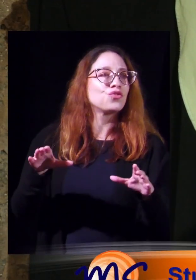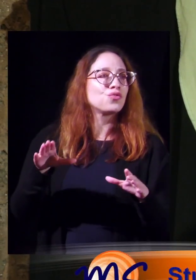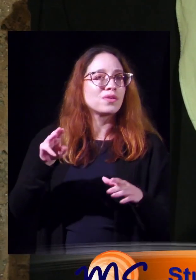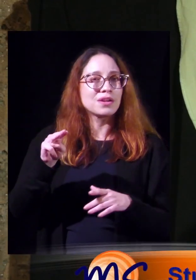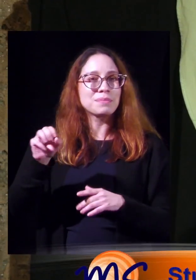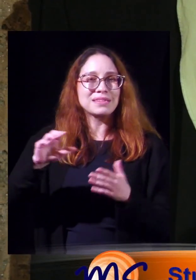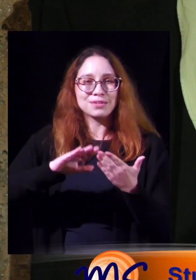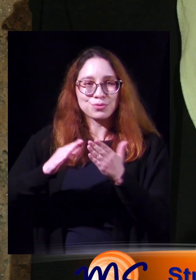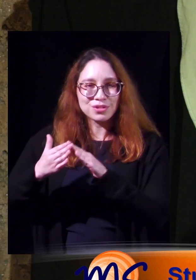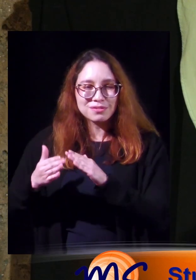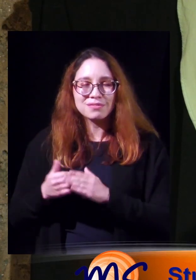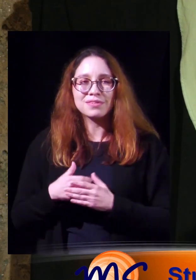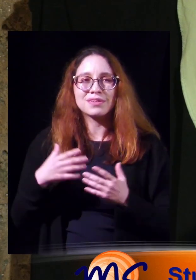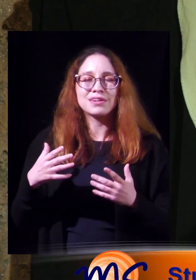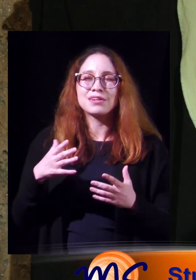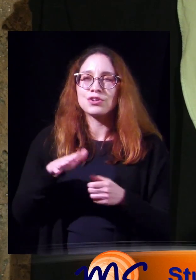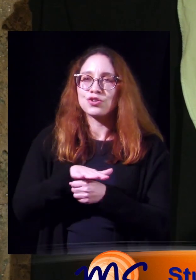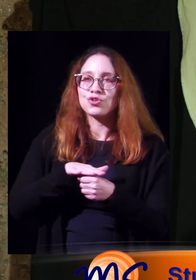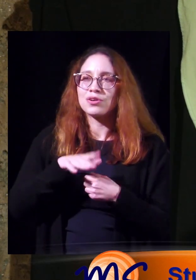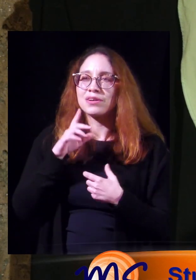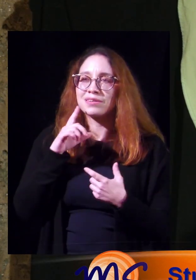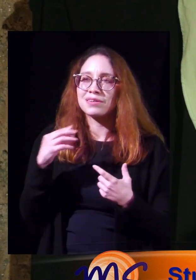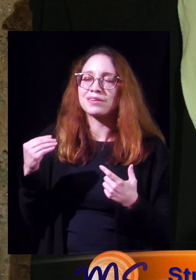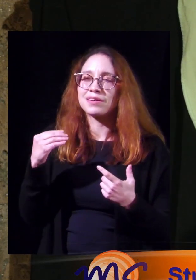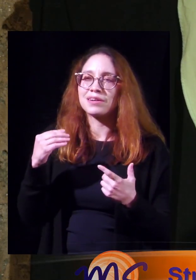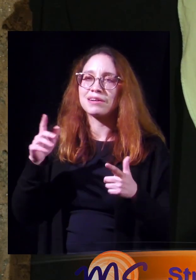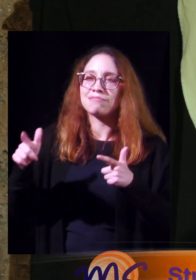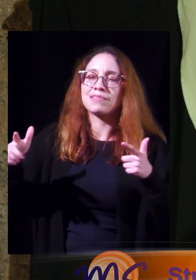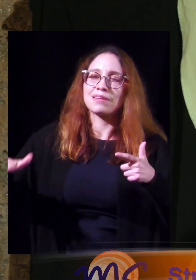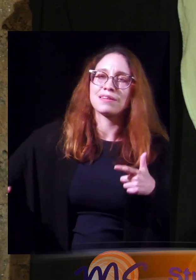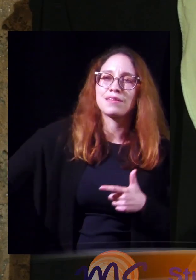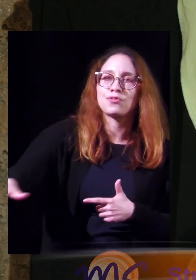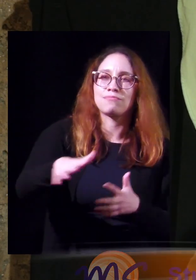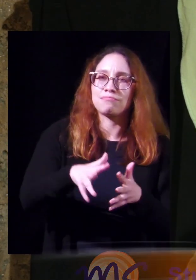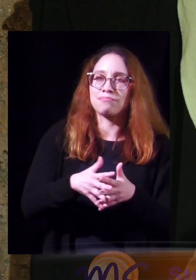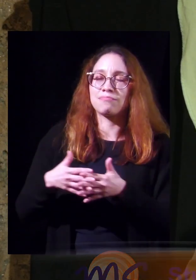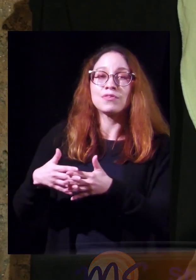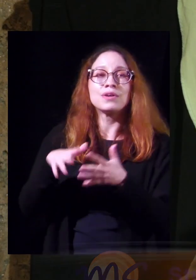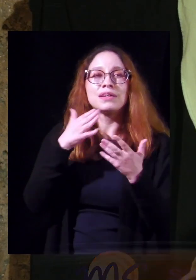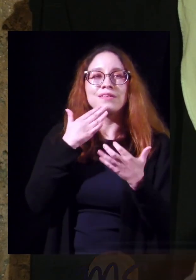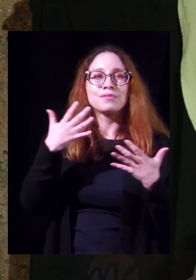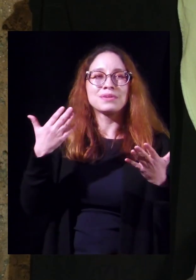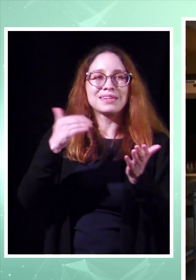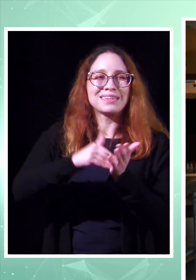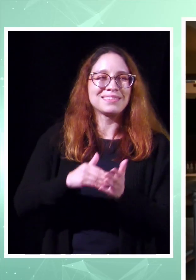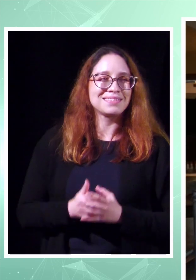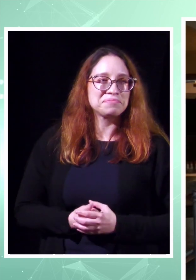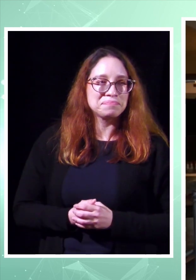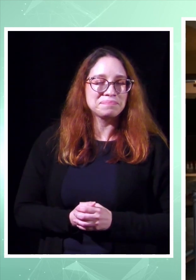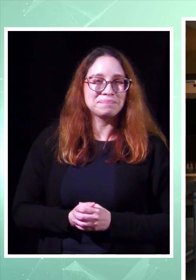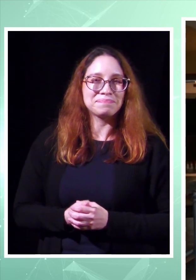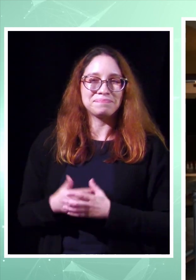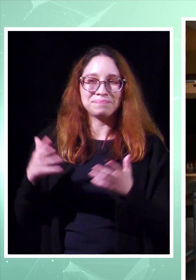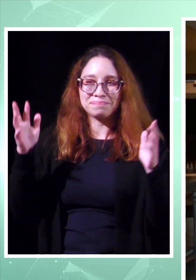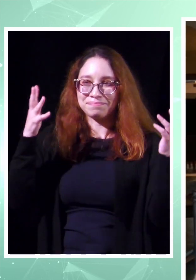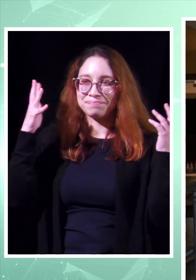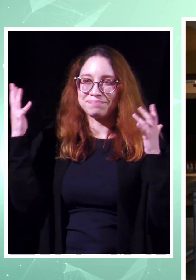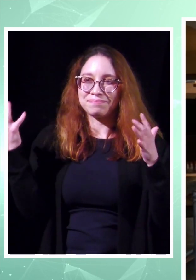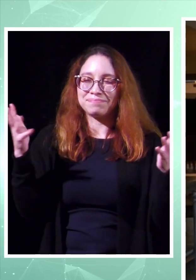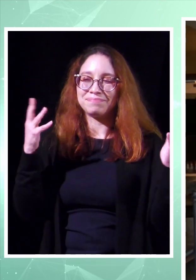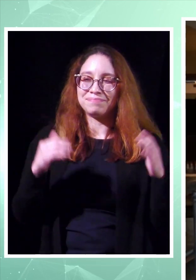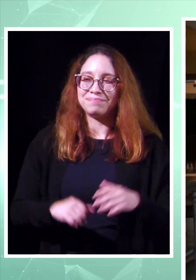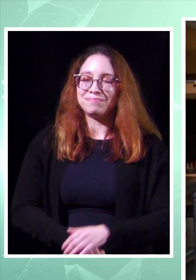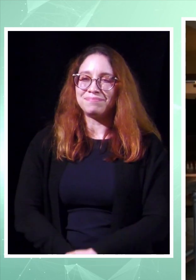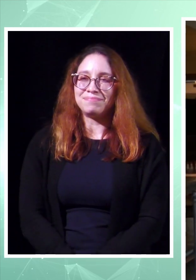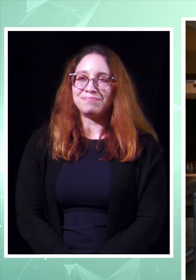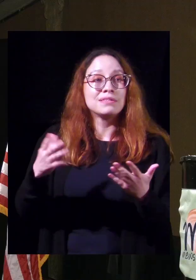MS community, in local for you and at large and across the United States. Thank you again. God bless. Have a great day, guys.